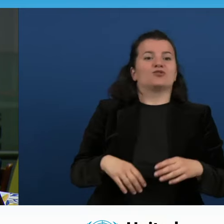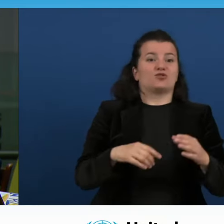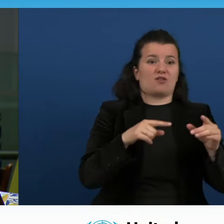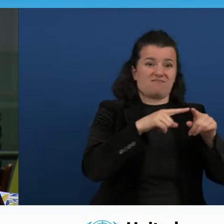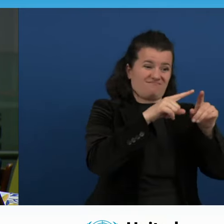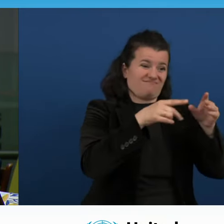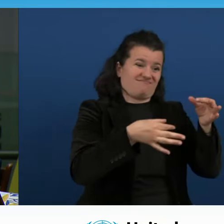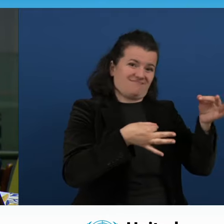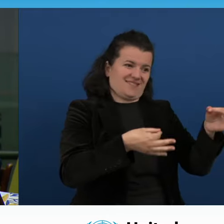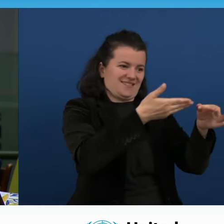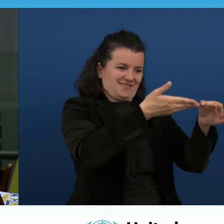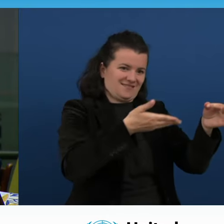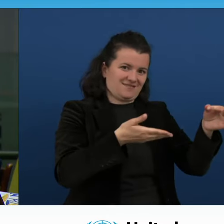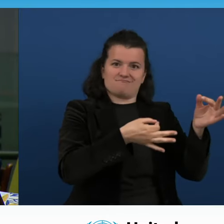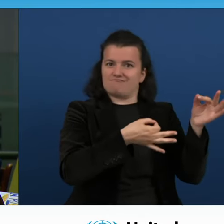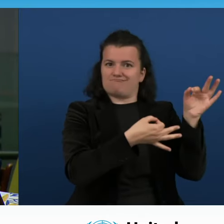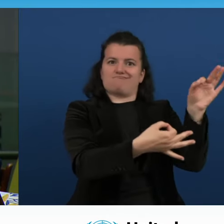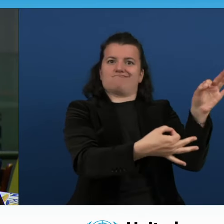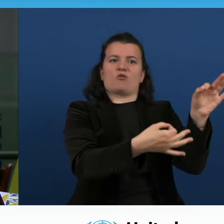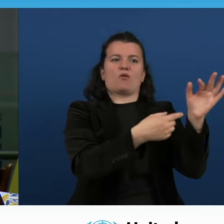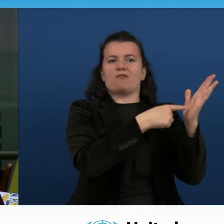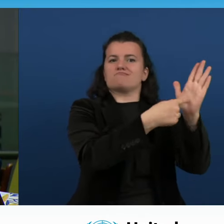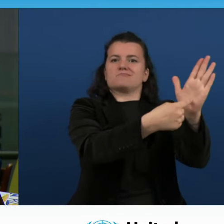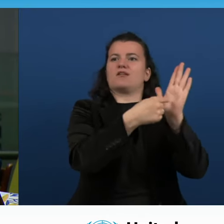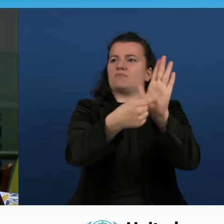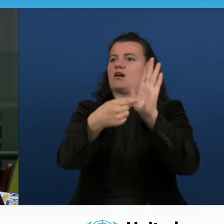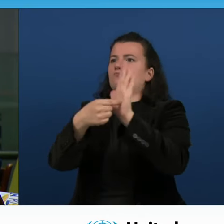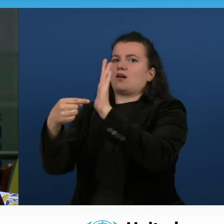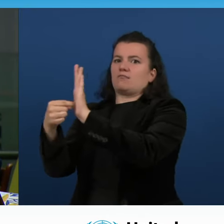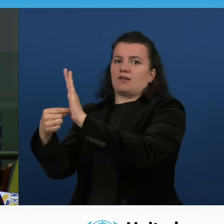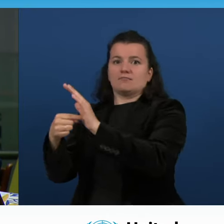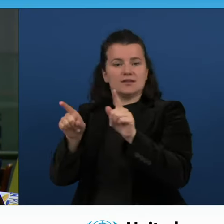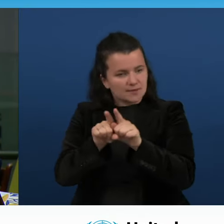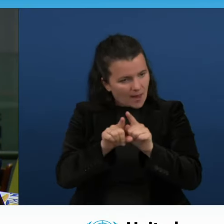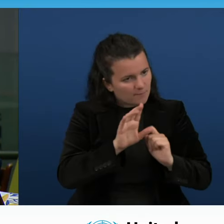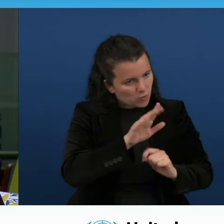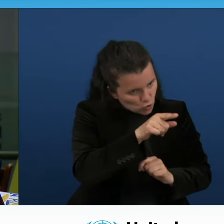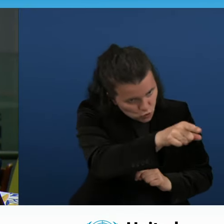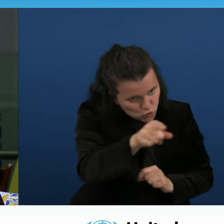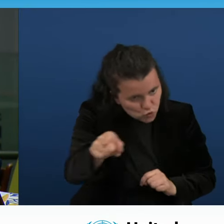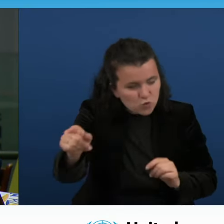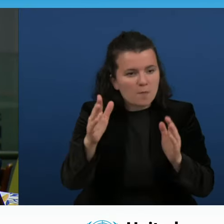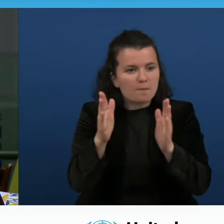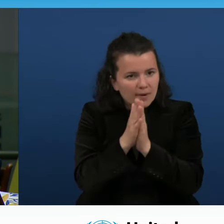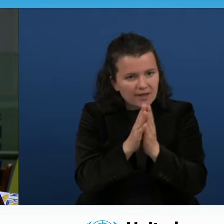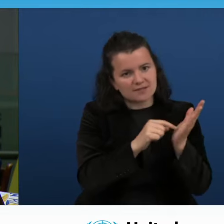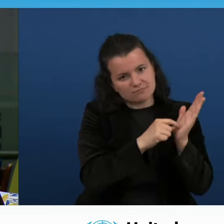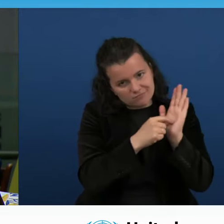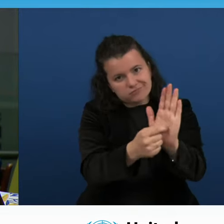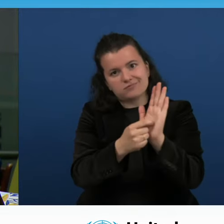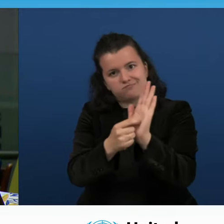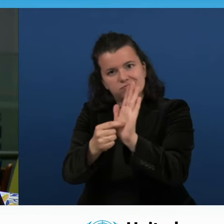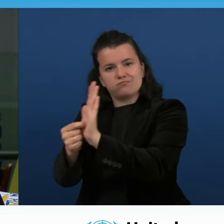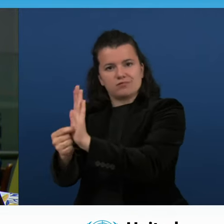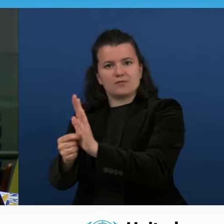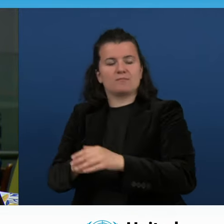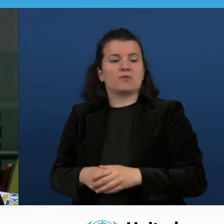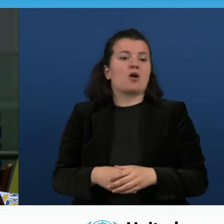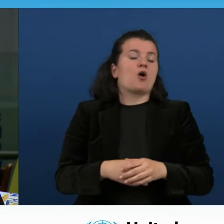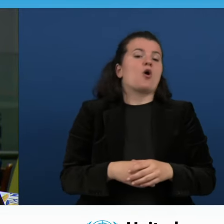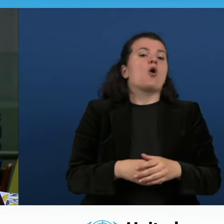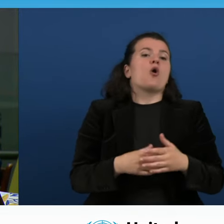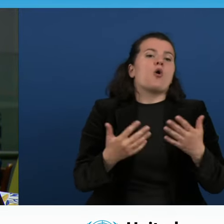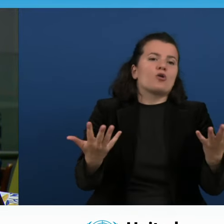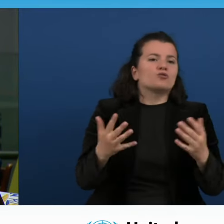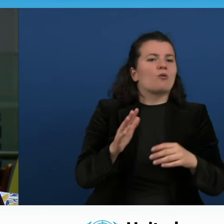conversation and on your capacity to replicate this message and to join it and to bring also your local, your national,